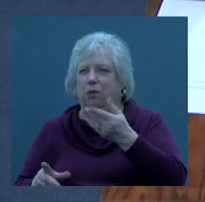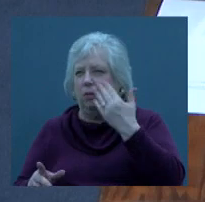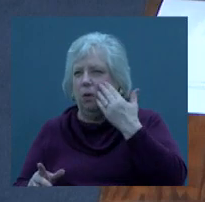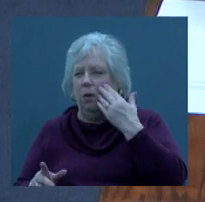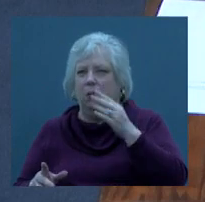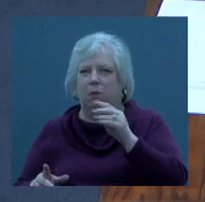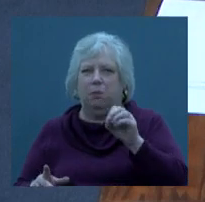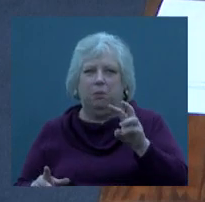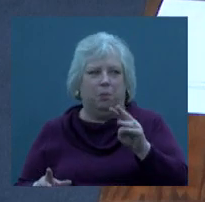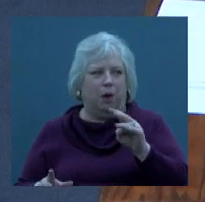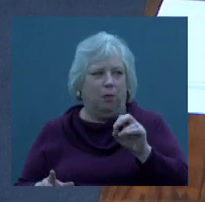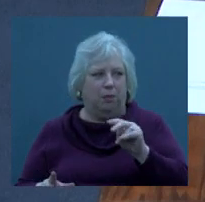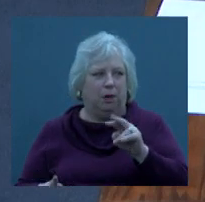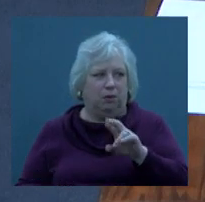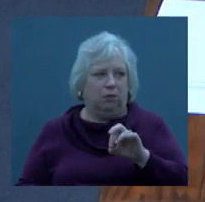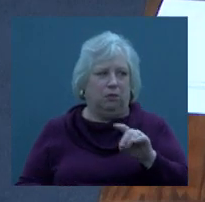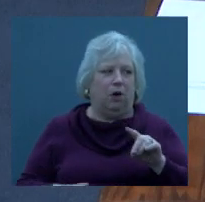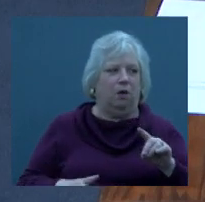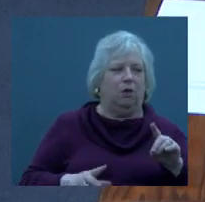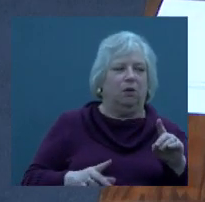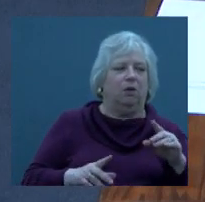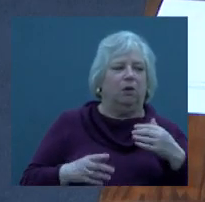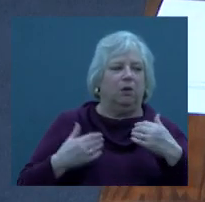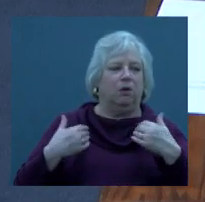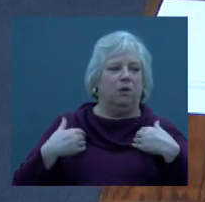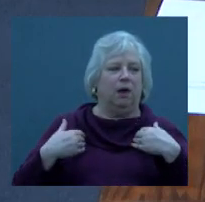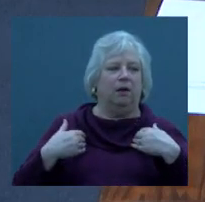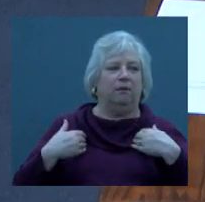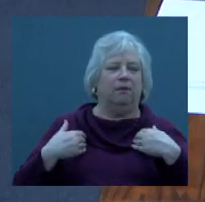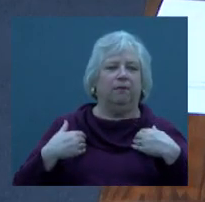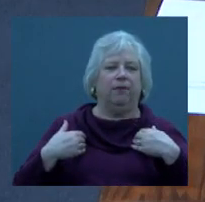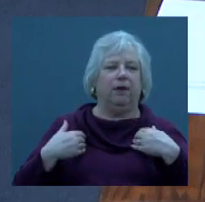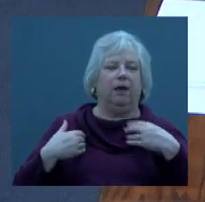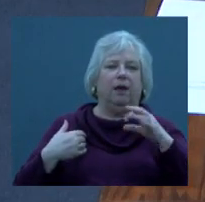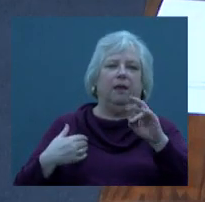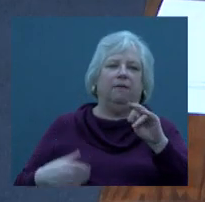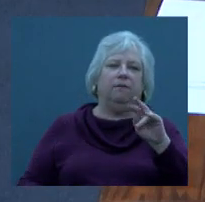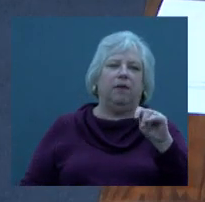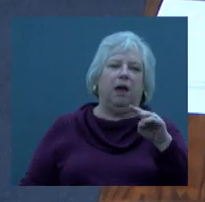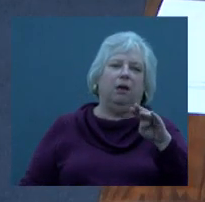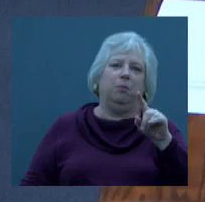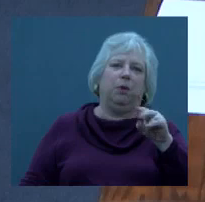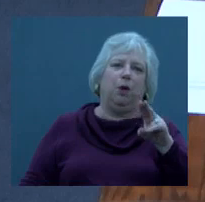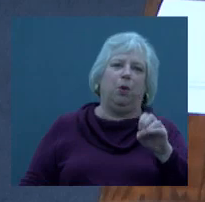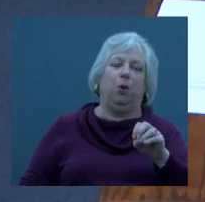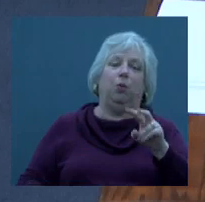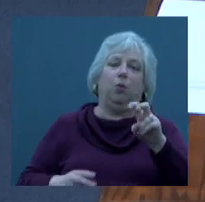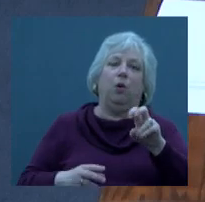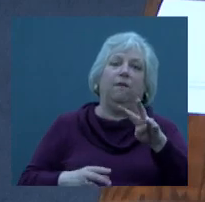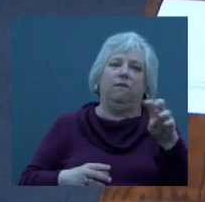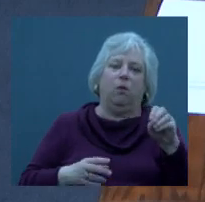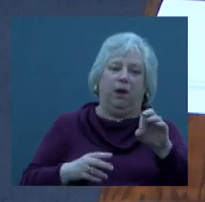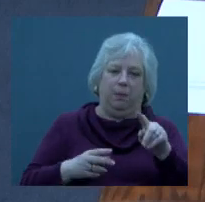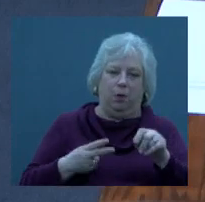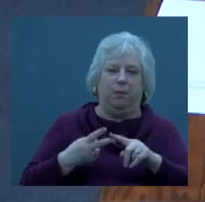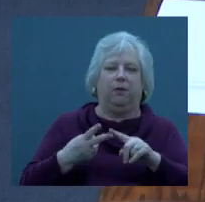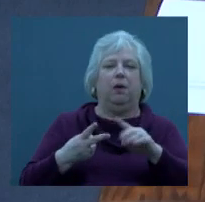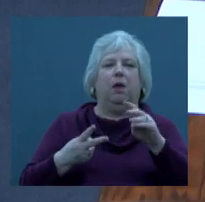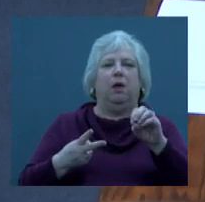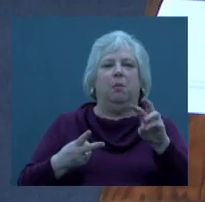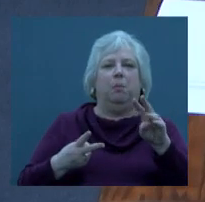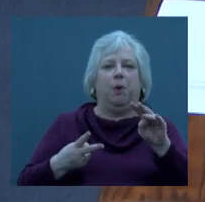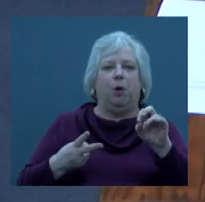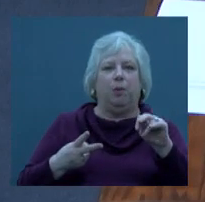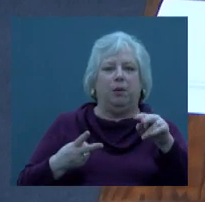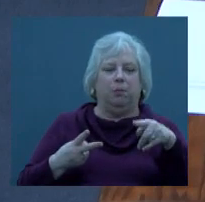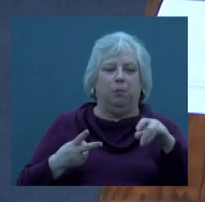Bowman Road, right? Okay. You've got the Fontainebleau Apartments, 240 apartments. Bowman Point,